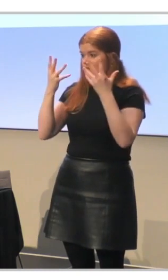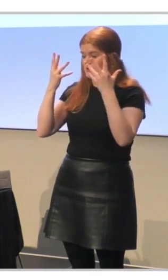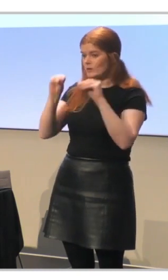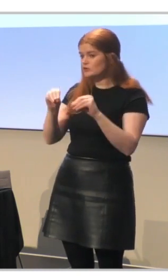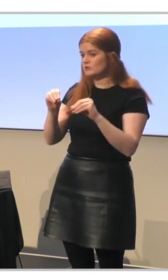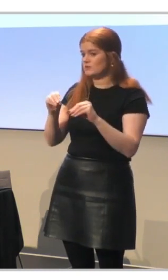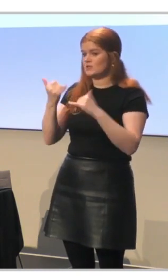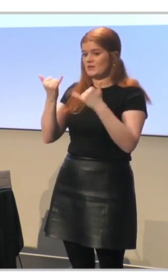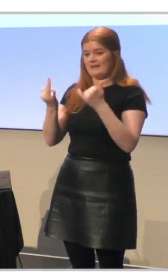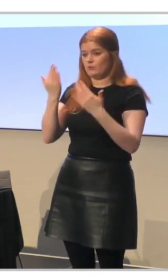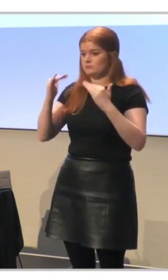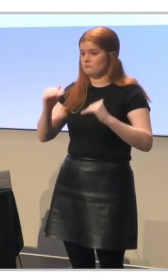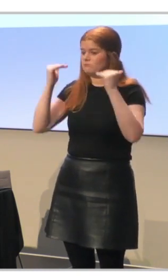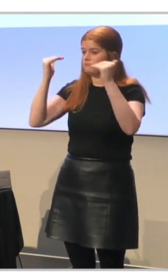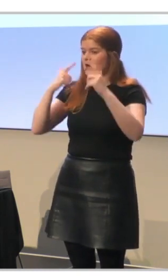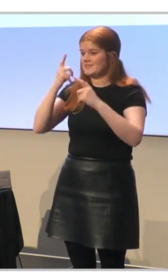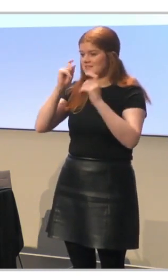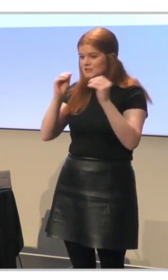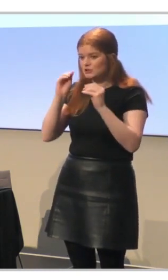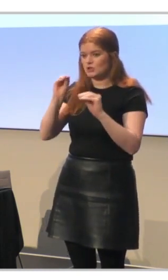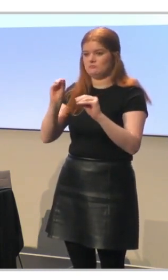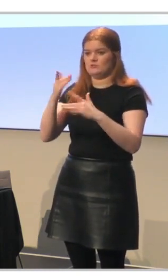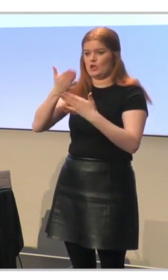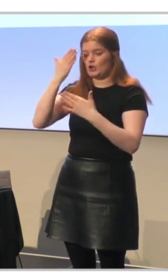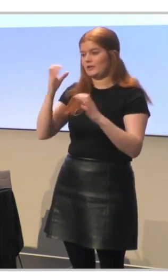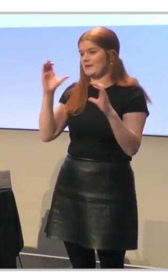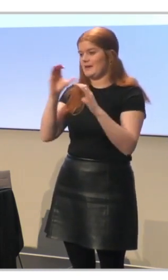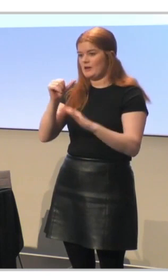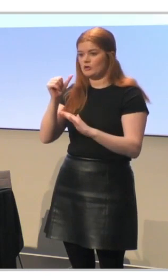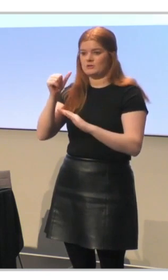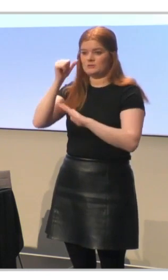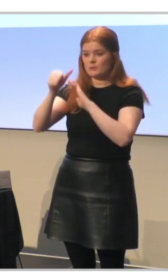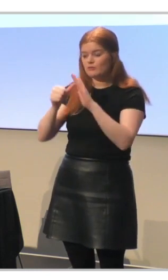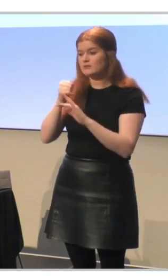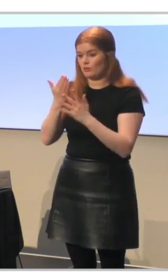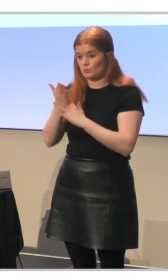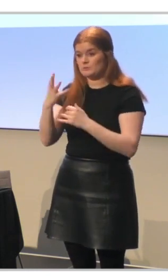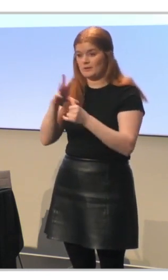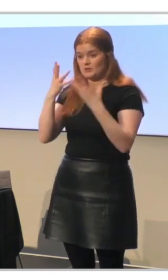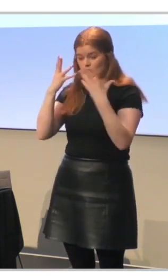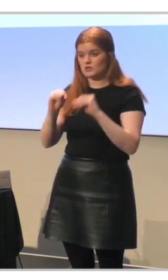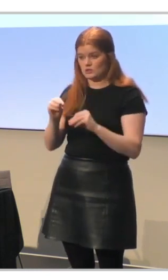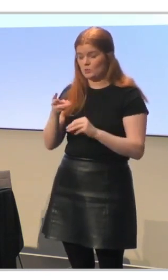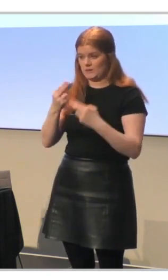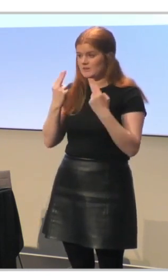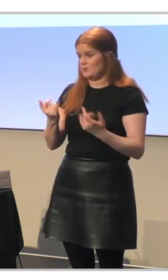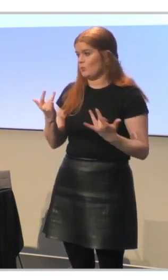And enhancing of the teaching and learning, care and progression, transition experiences within special education will certainly